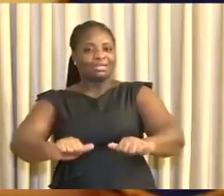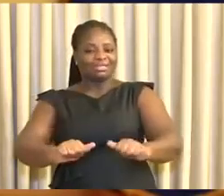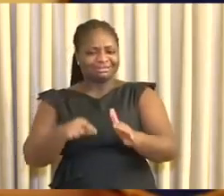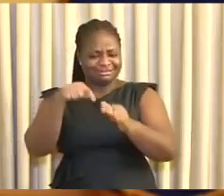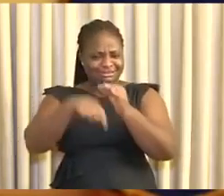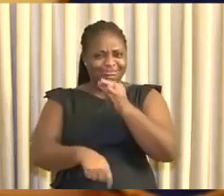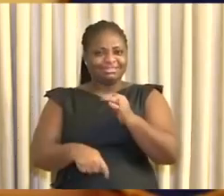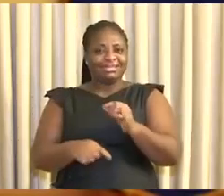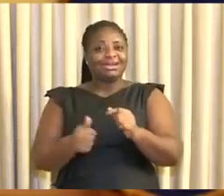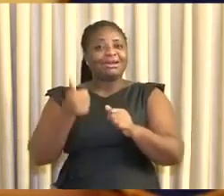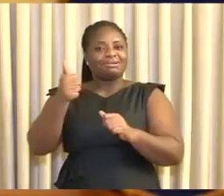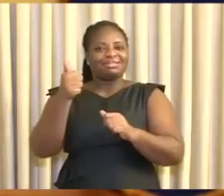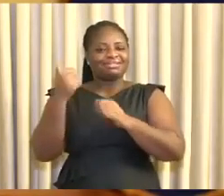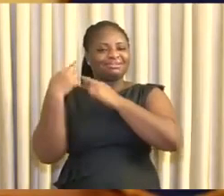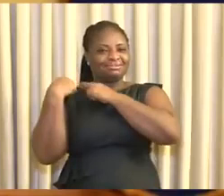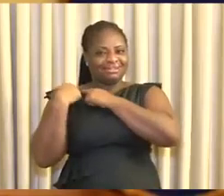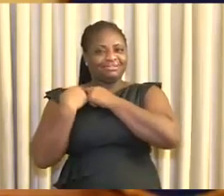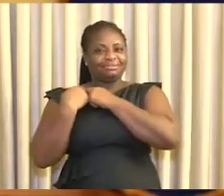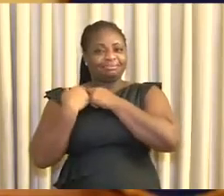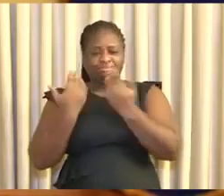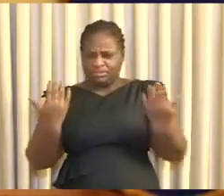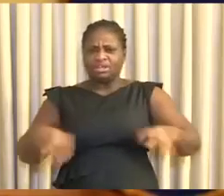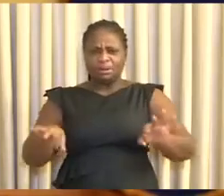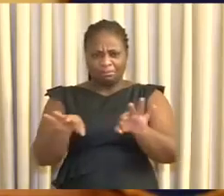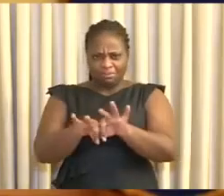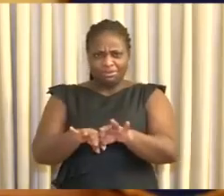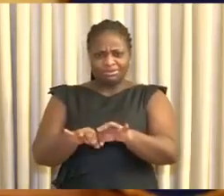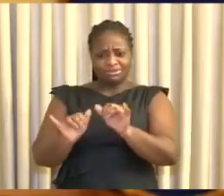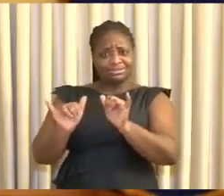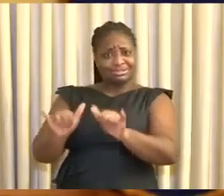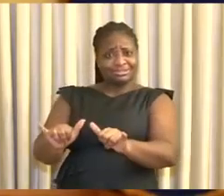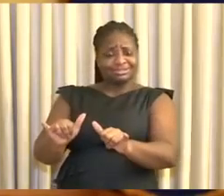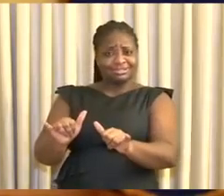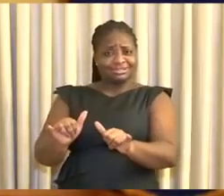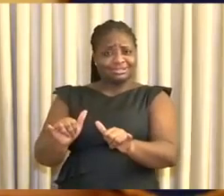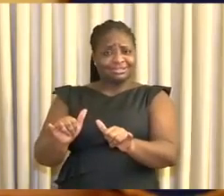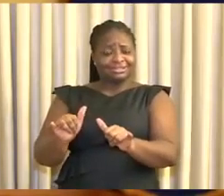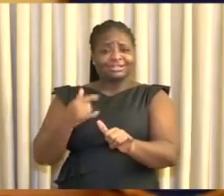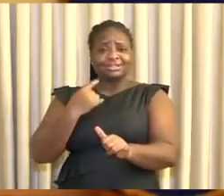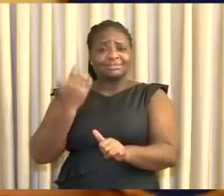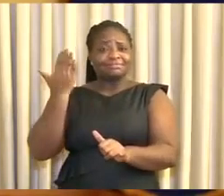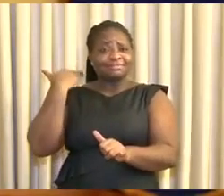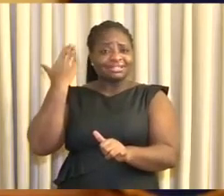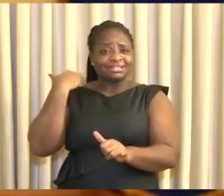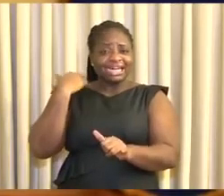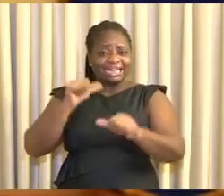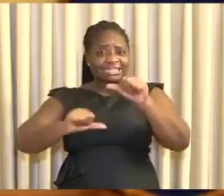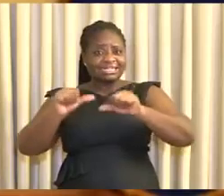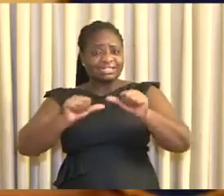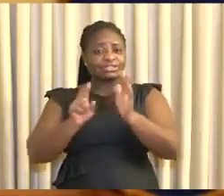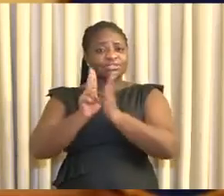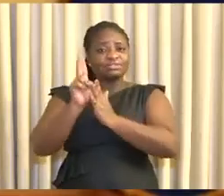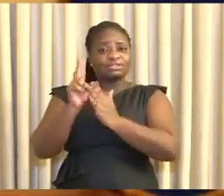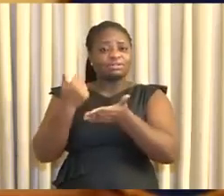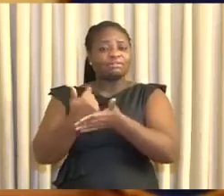deepen our self-reliance. It is important to state at the very outset that scientists at the University of